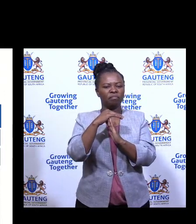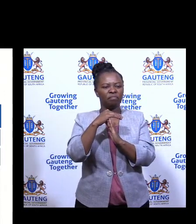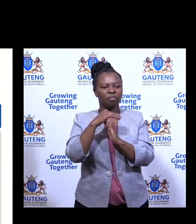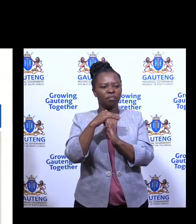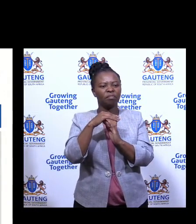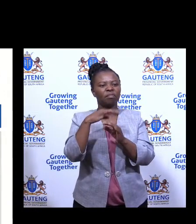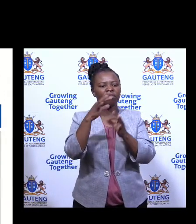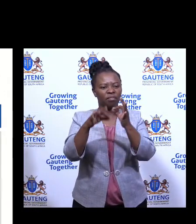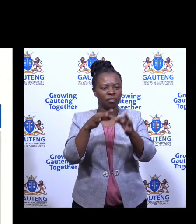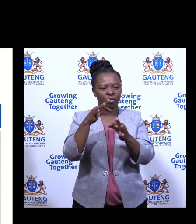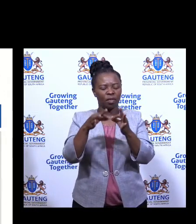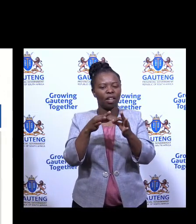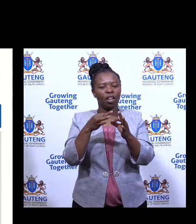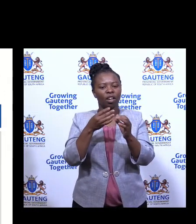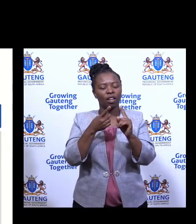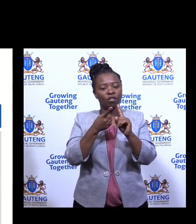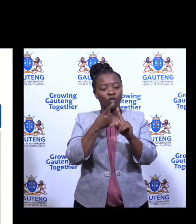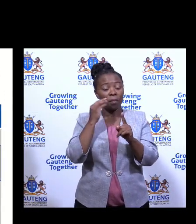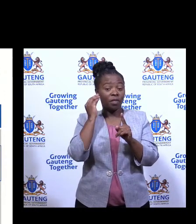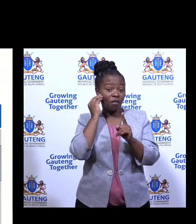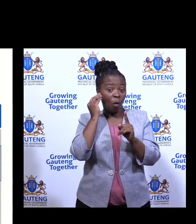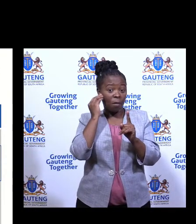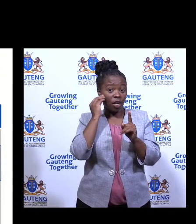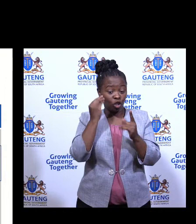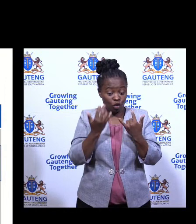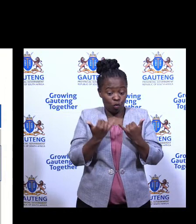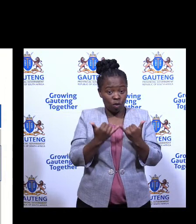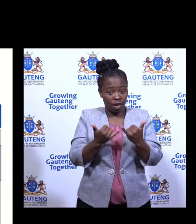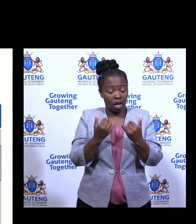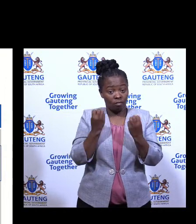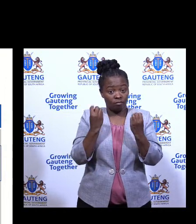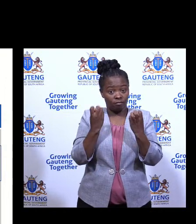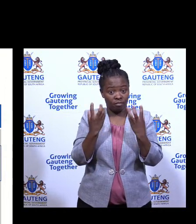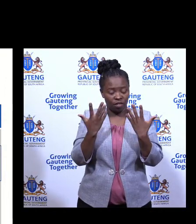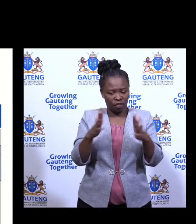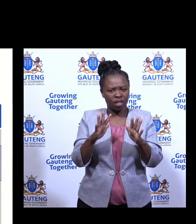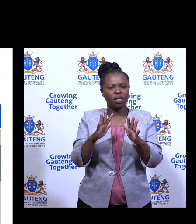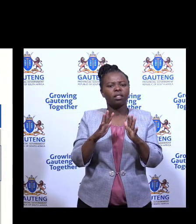on our data today, in addition to what you have already have.